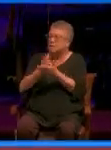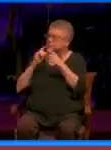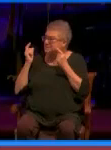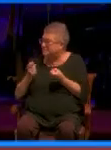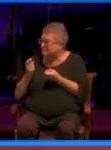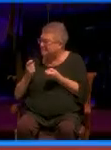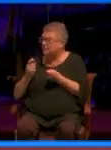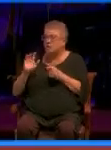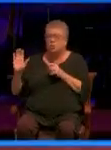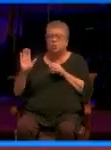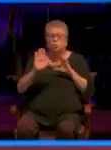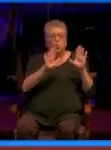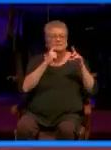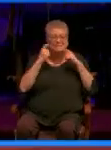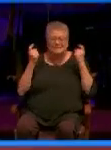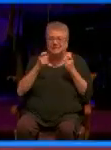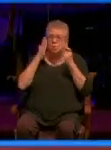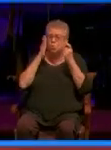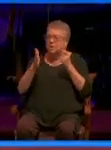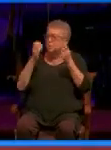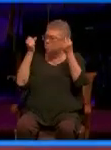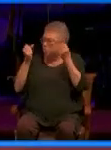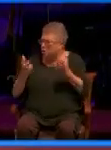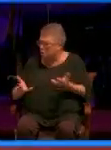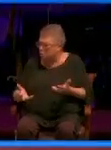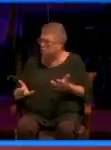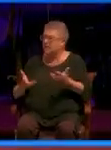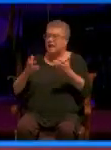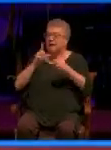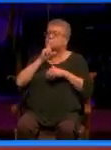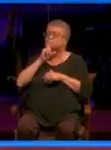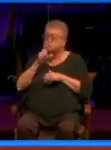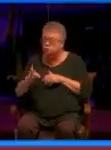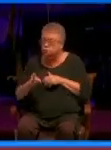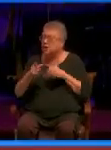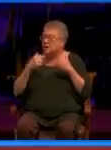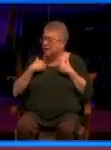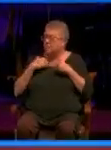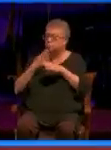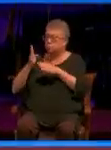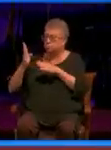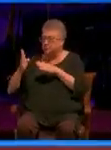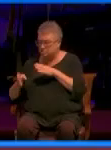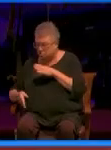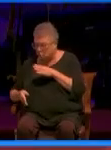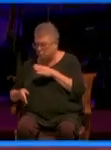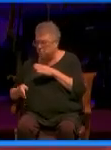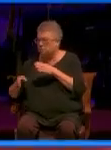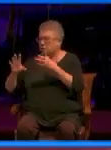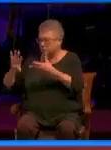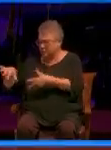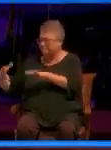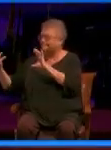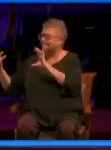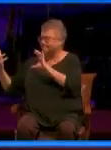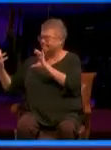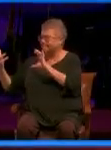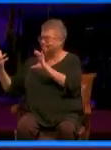Because your sin will have and has consequences. Application number two.